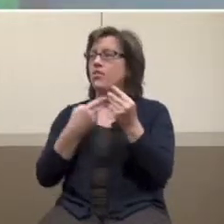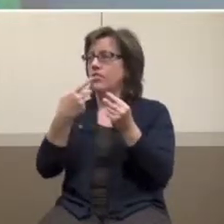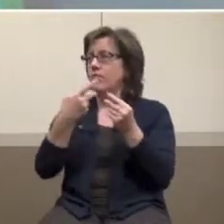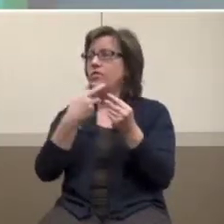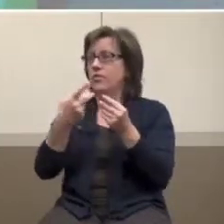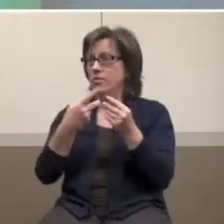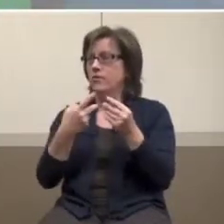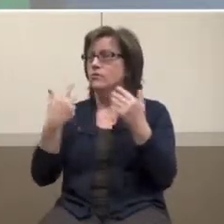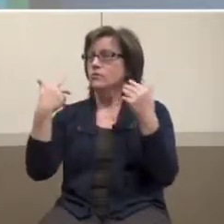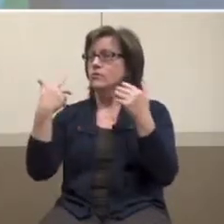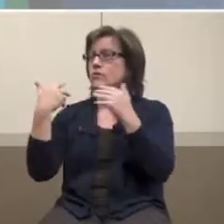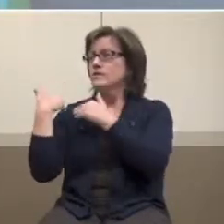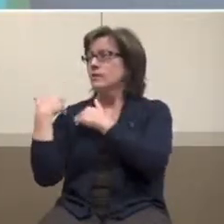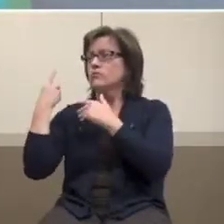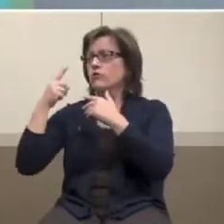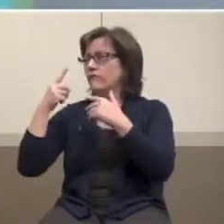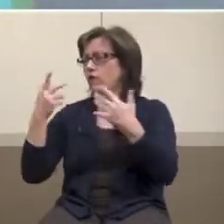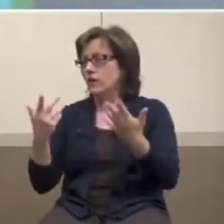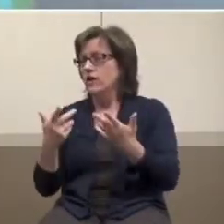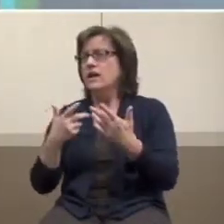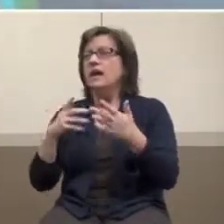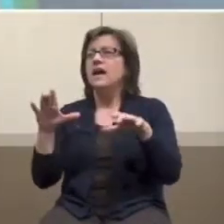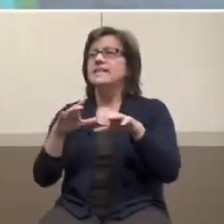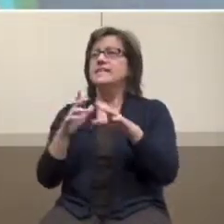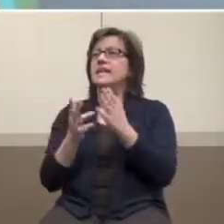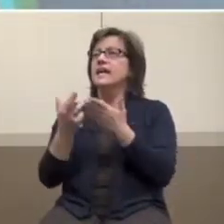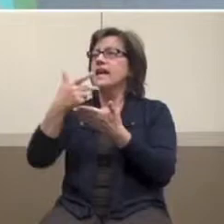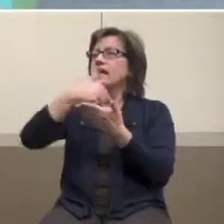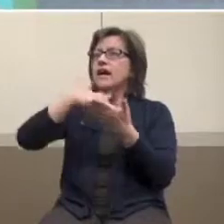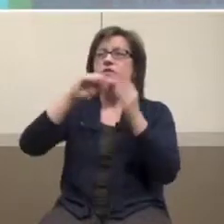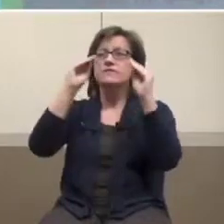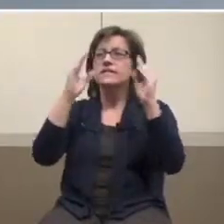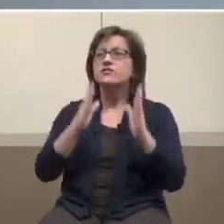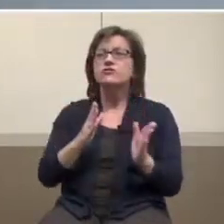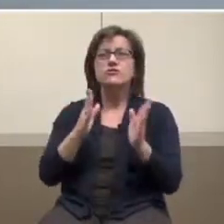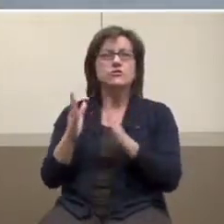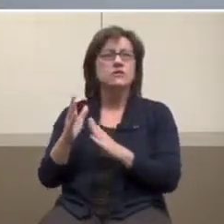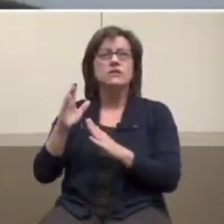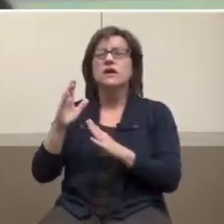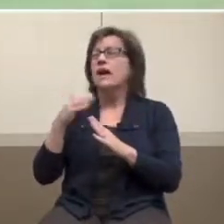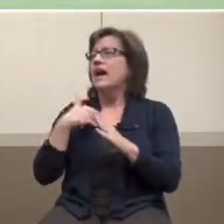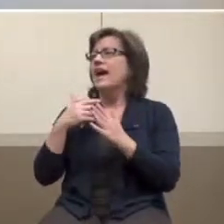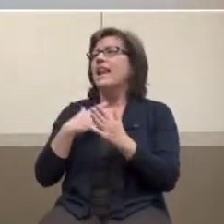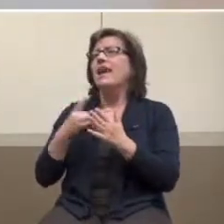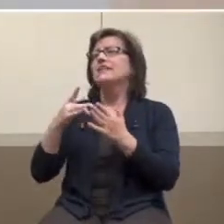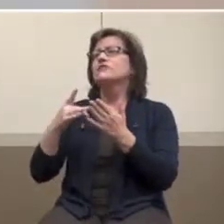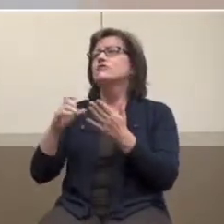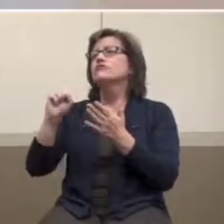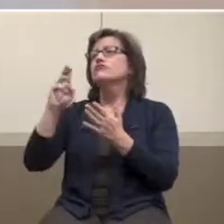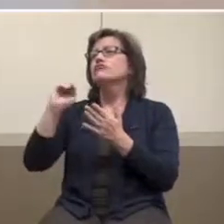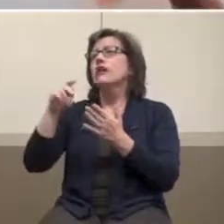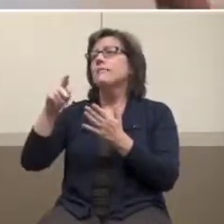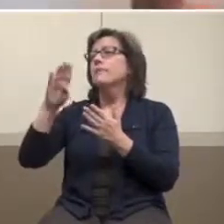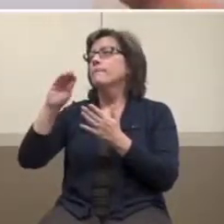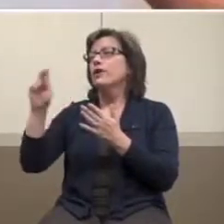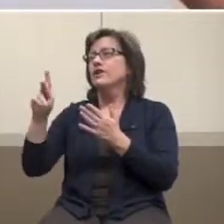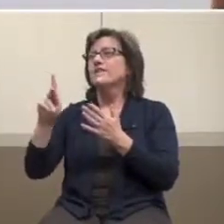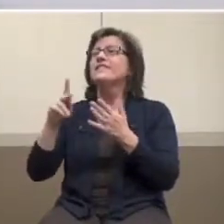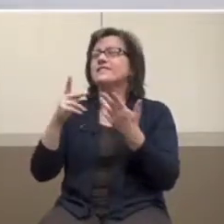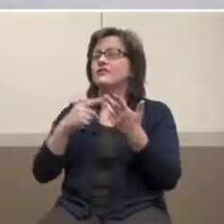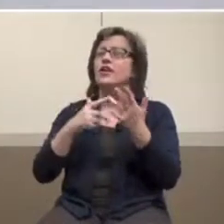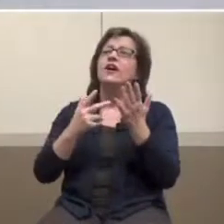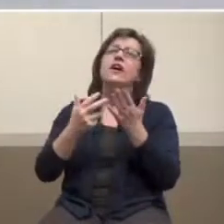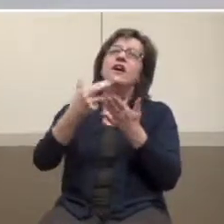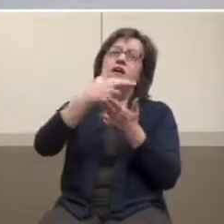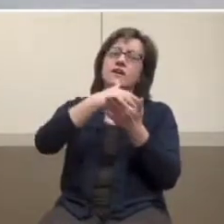also done this with a cutout of a teacher. I have a Cricut, I like to scrapbook, so I had a cutout of a student and a cutout of a